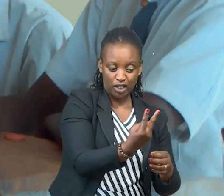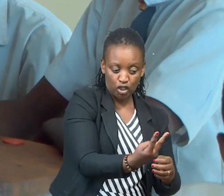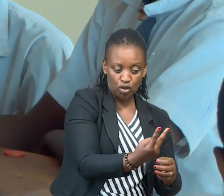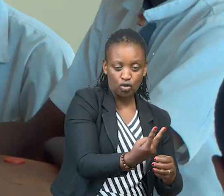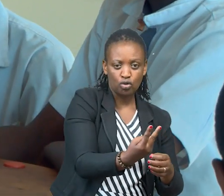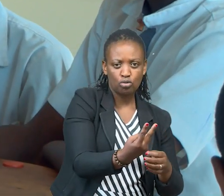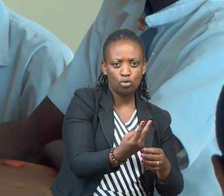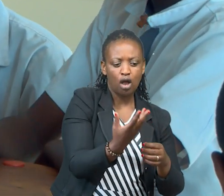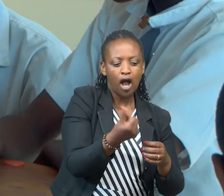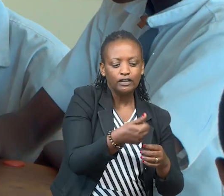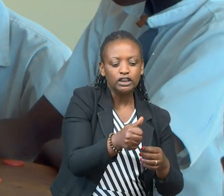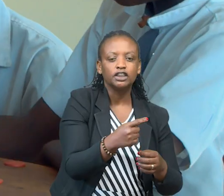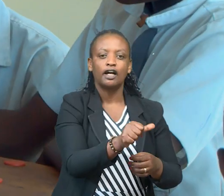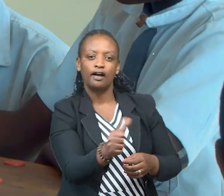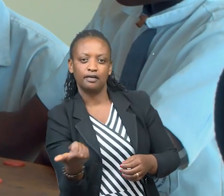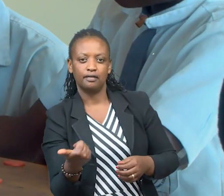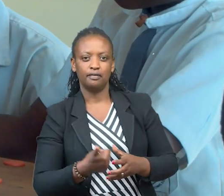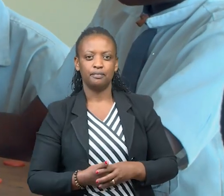Those 2 cancel each other.